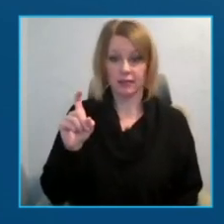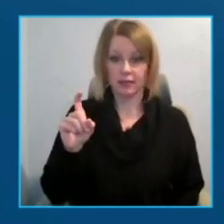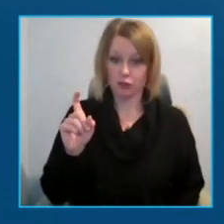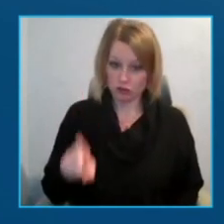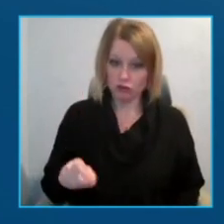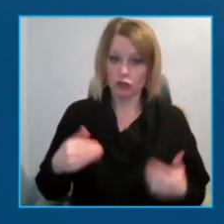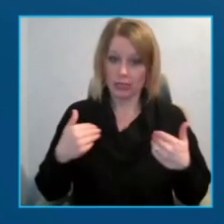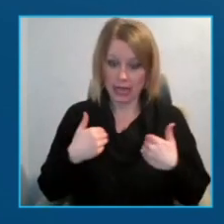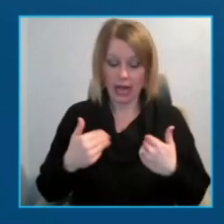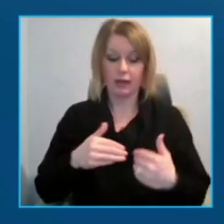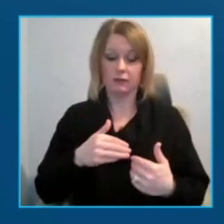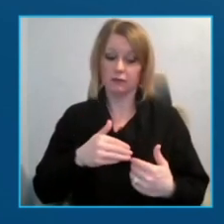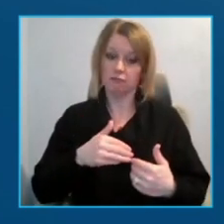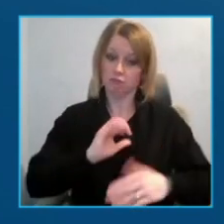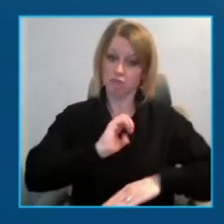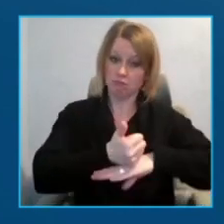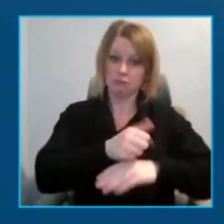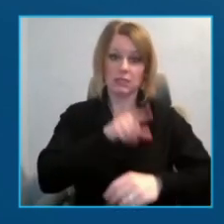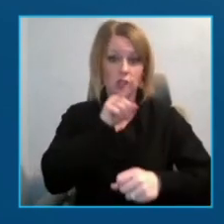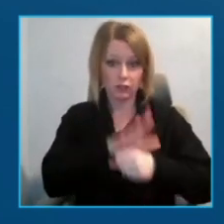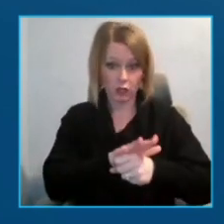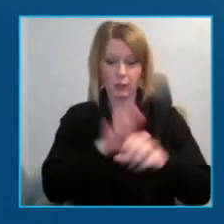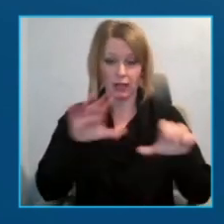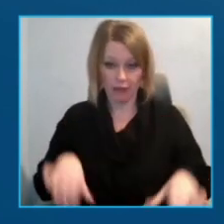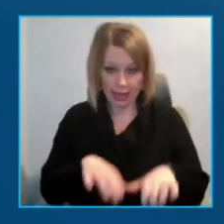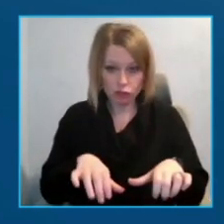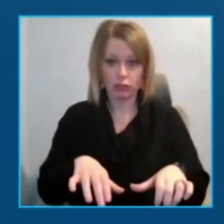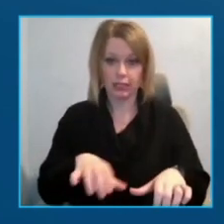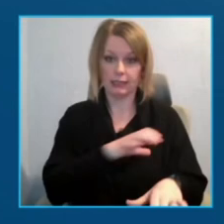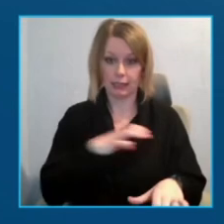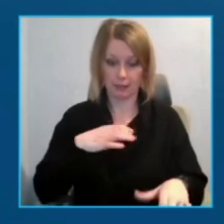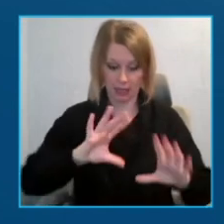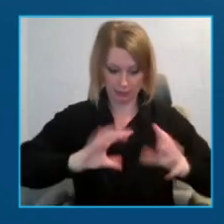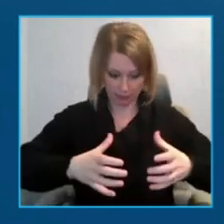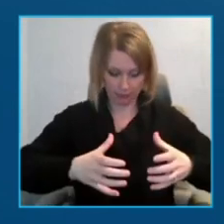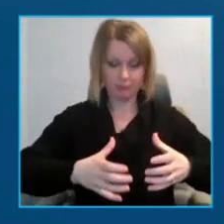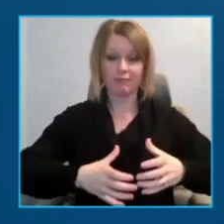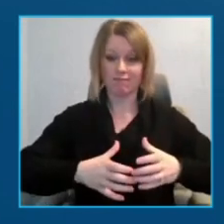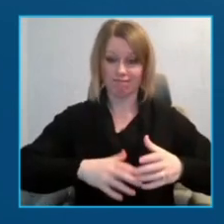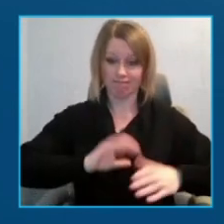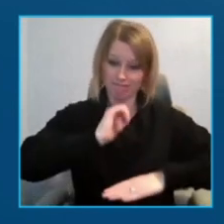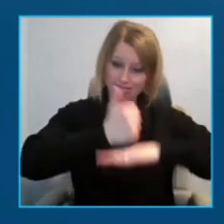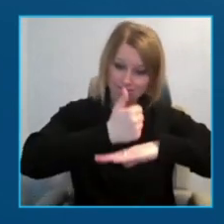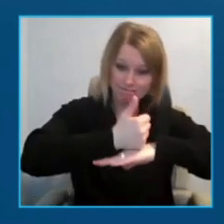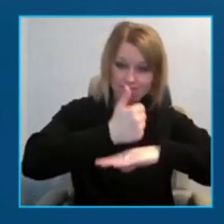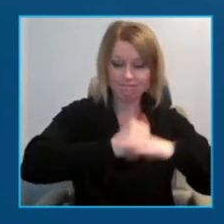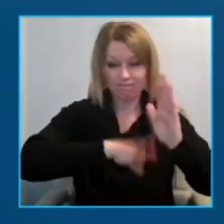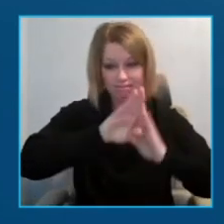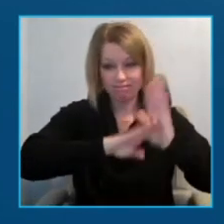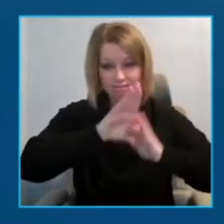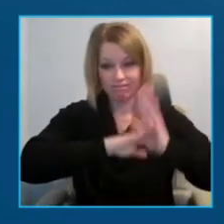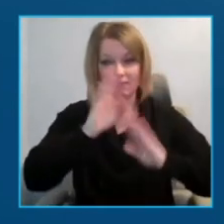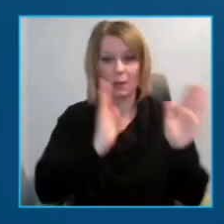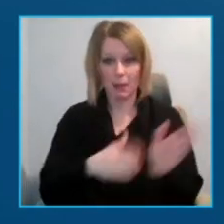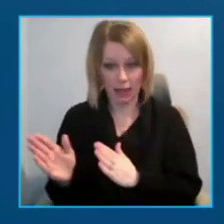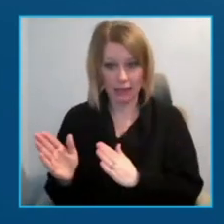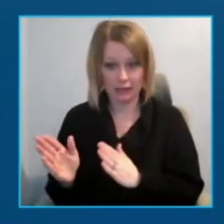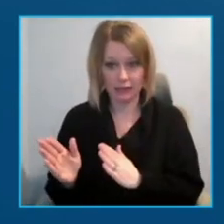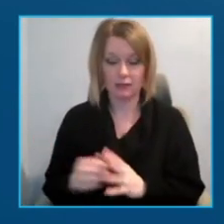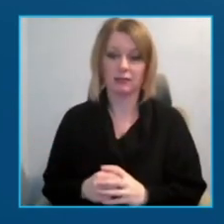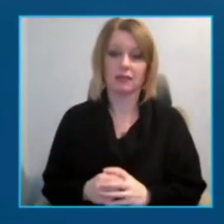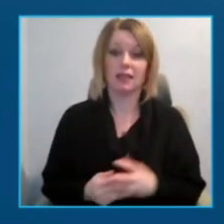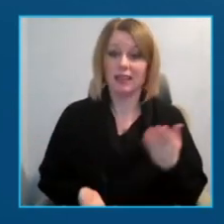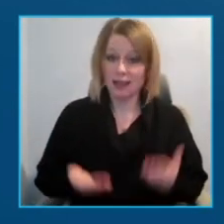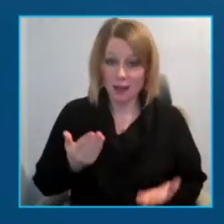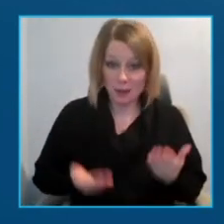action committee come up with an affirmative action plan, and maybe they will come up with a proposal that's different from the one that